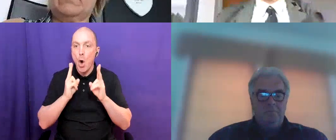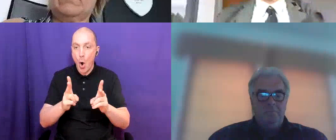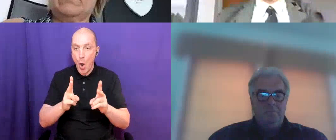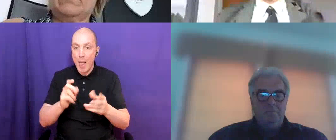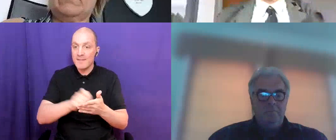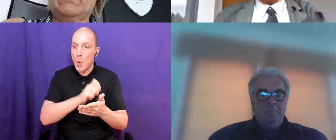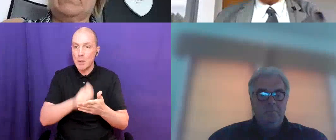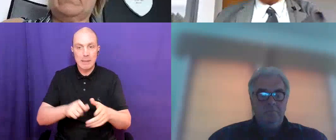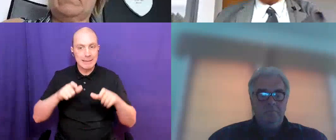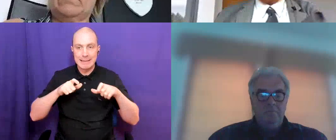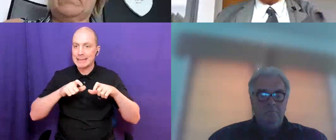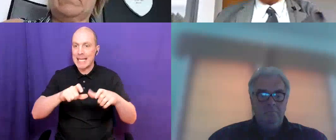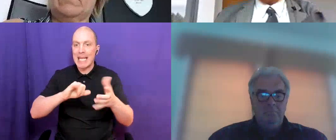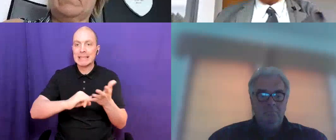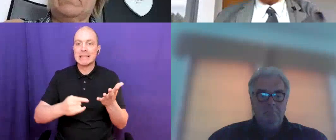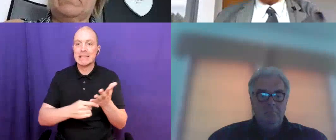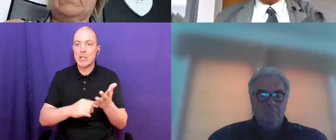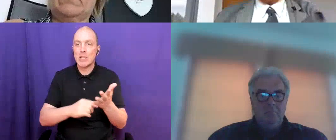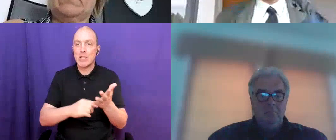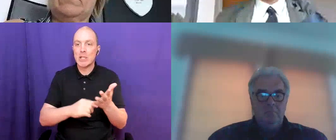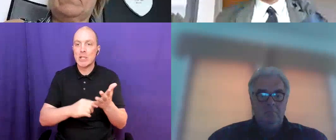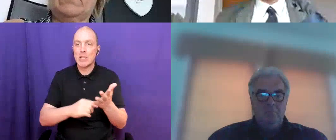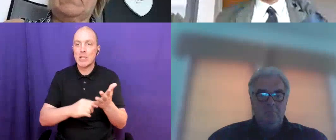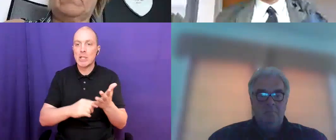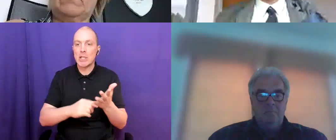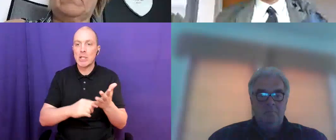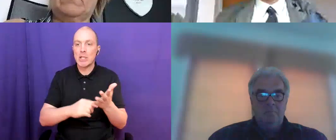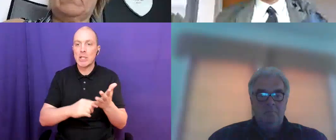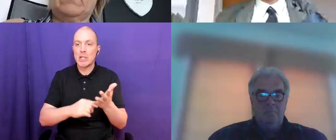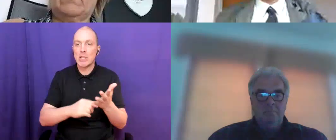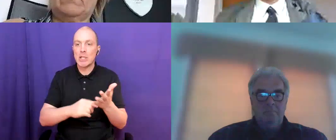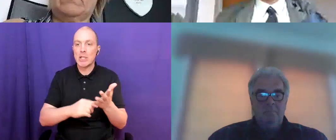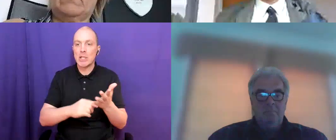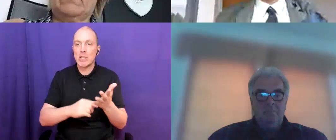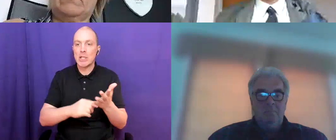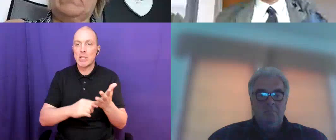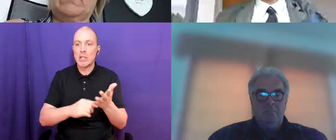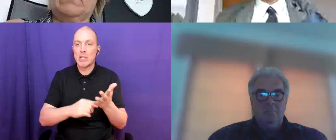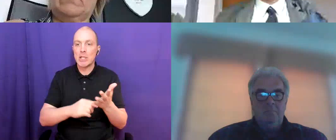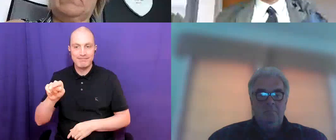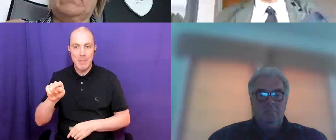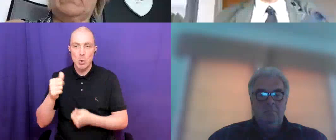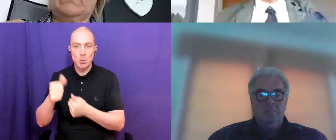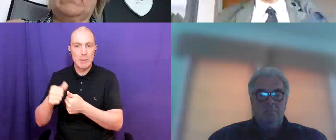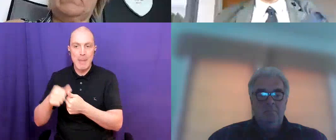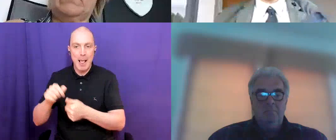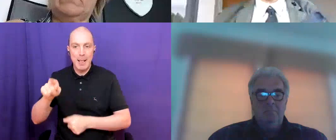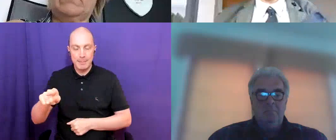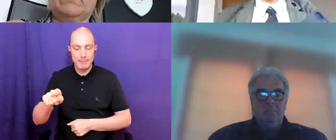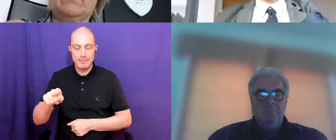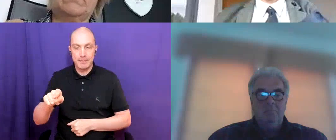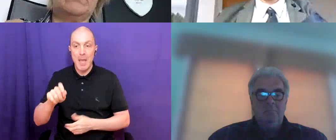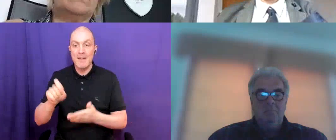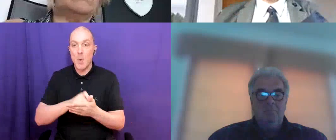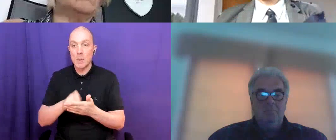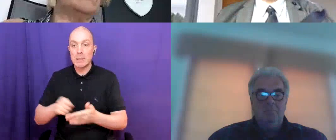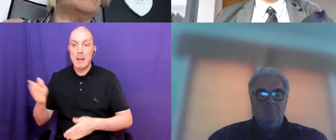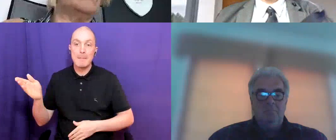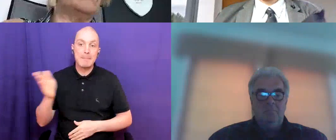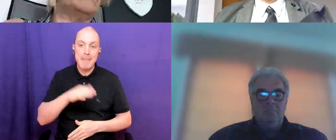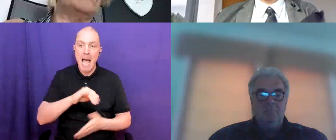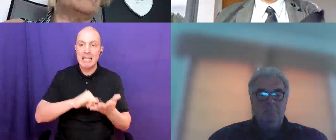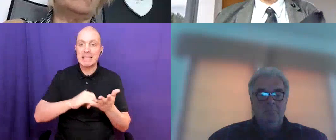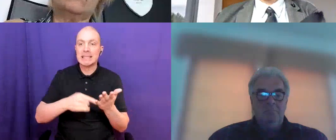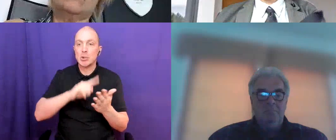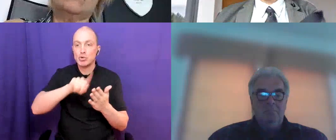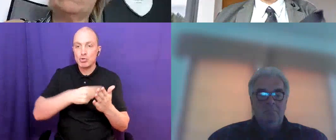remain at St Charles Primary School due to the premises being unsuitable. Voters will move back to St John's Church